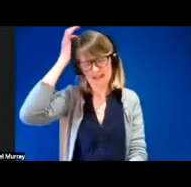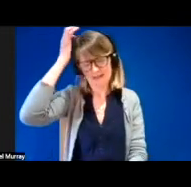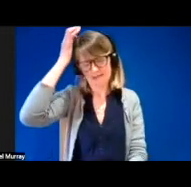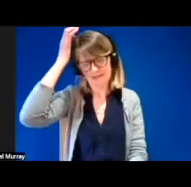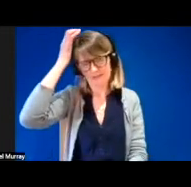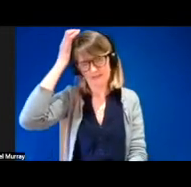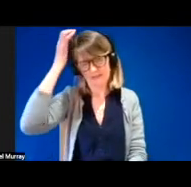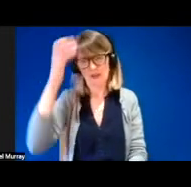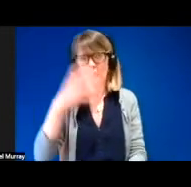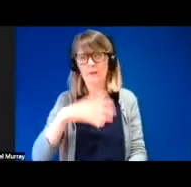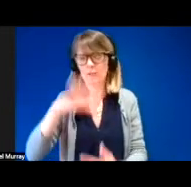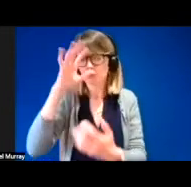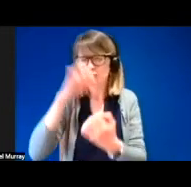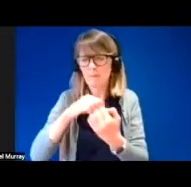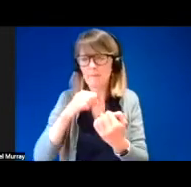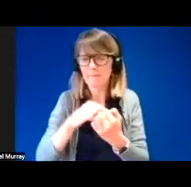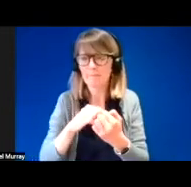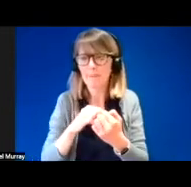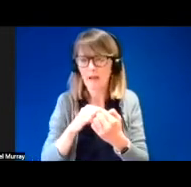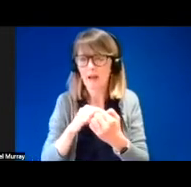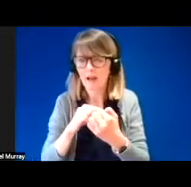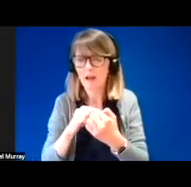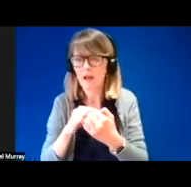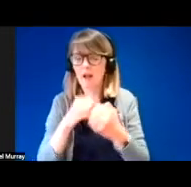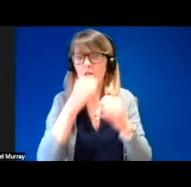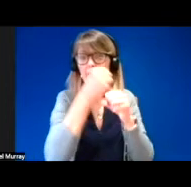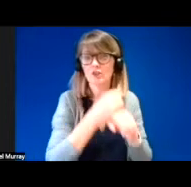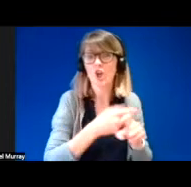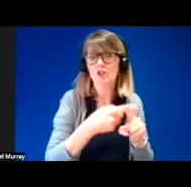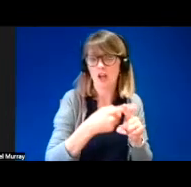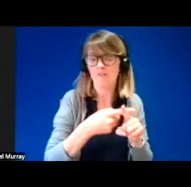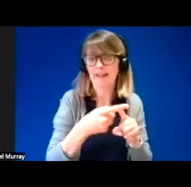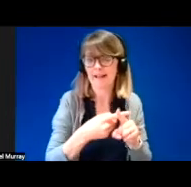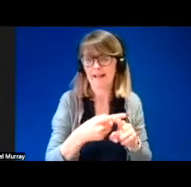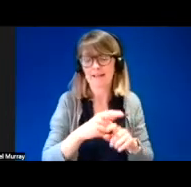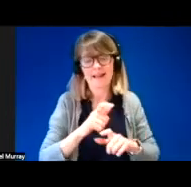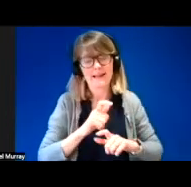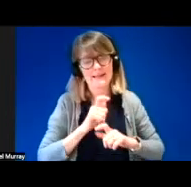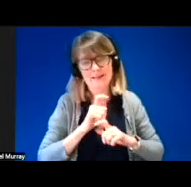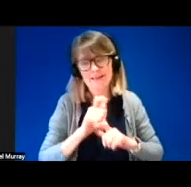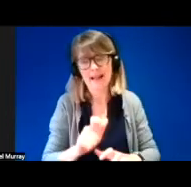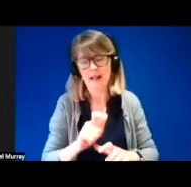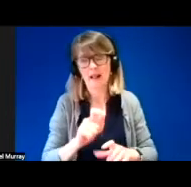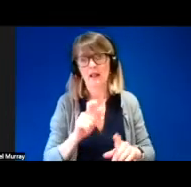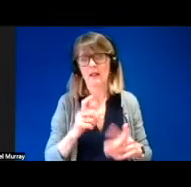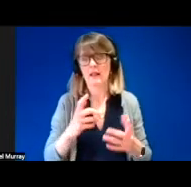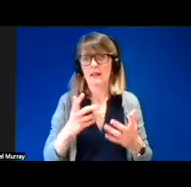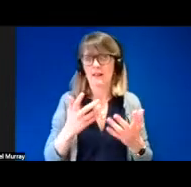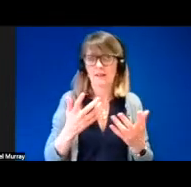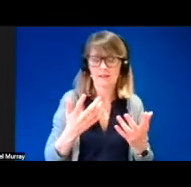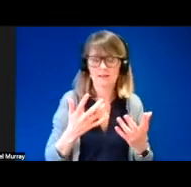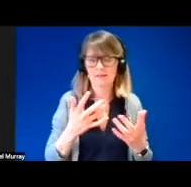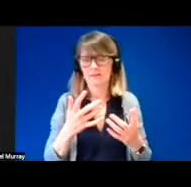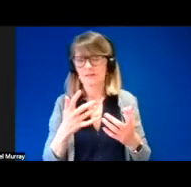We need to remember tonight that the Church of England is still coming to terms with the contribution that women